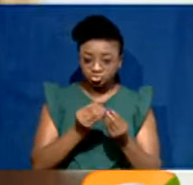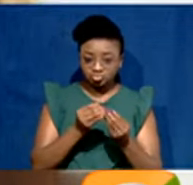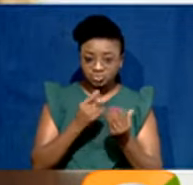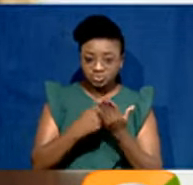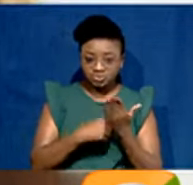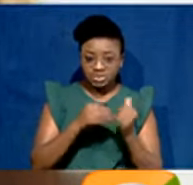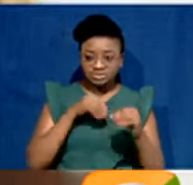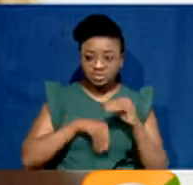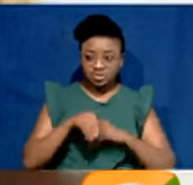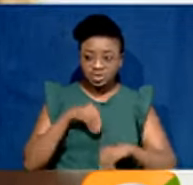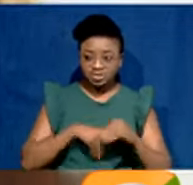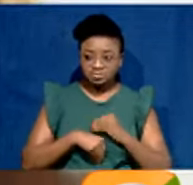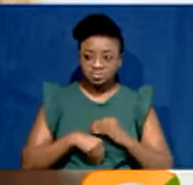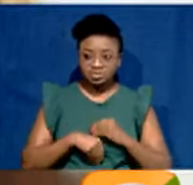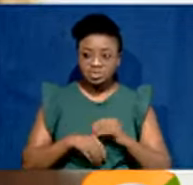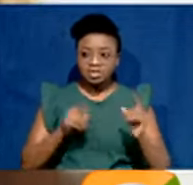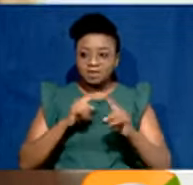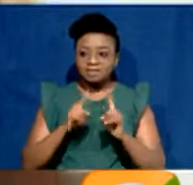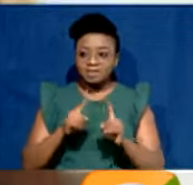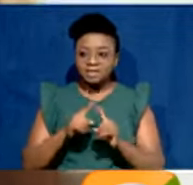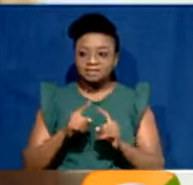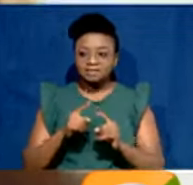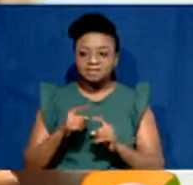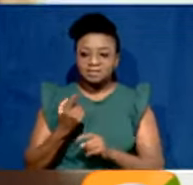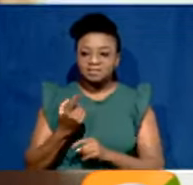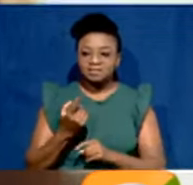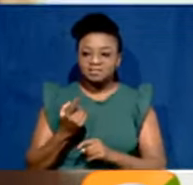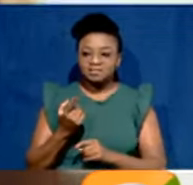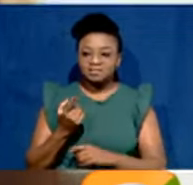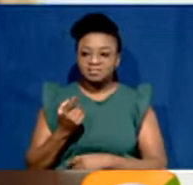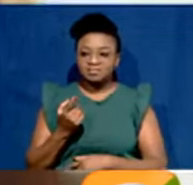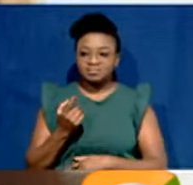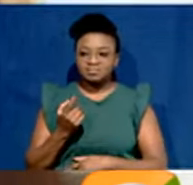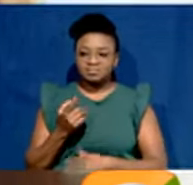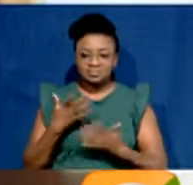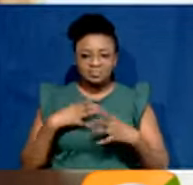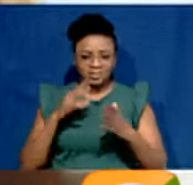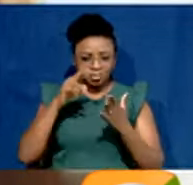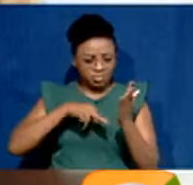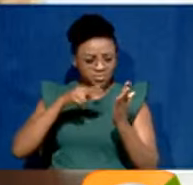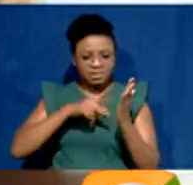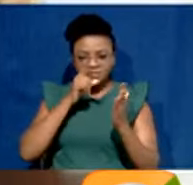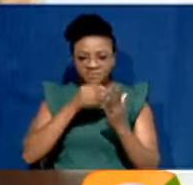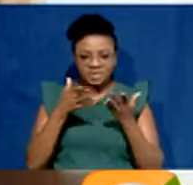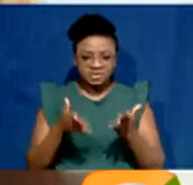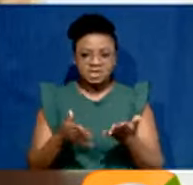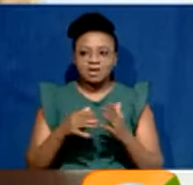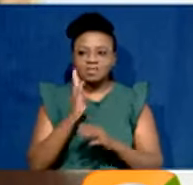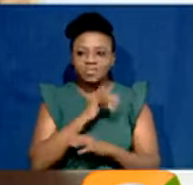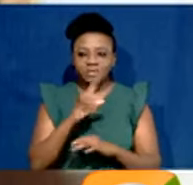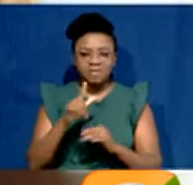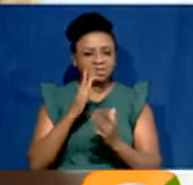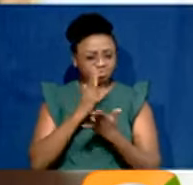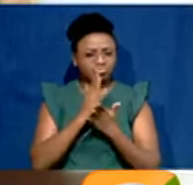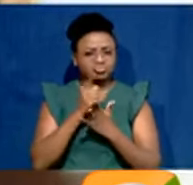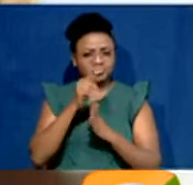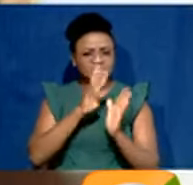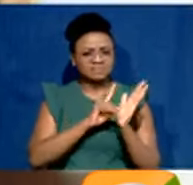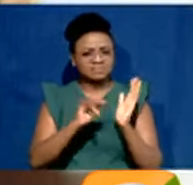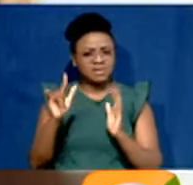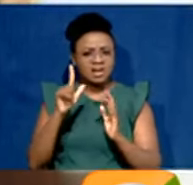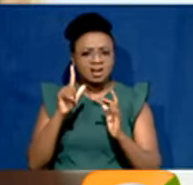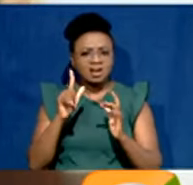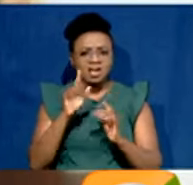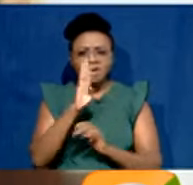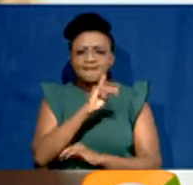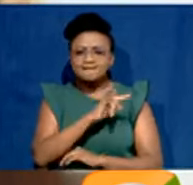something, and I have read the bill, and most of us have, I mean, the laws now, and they're quite transformative, so to speak. But then again, the